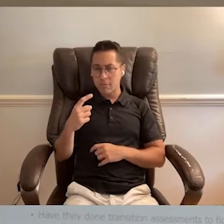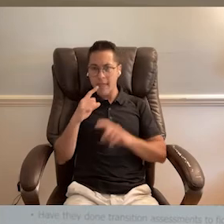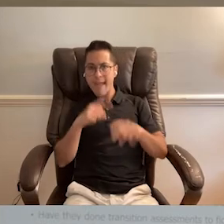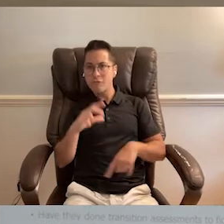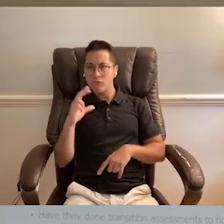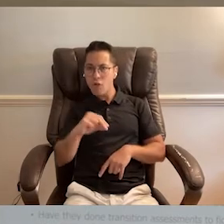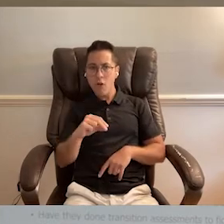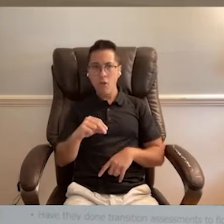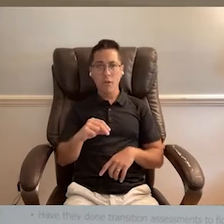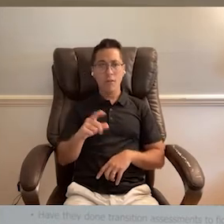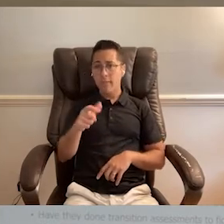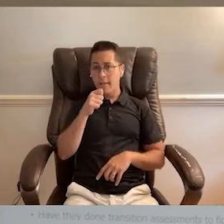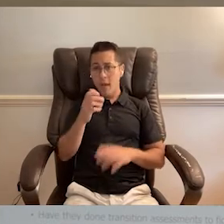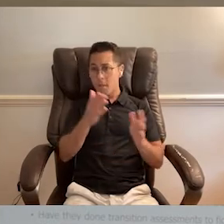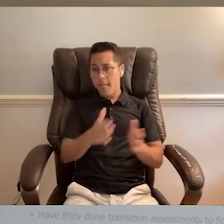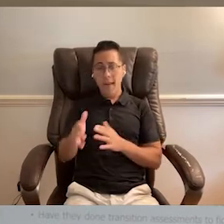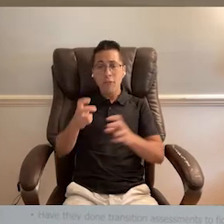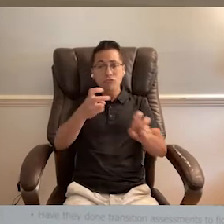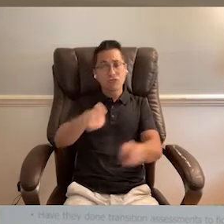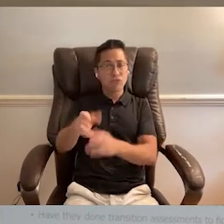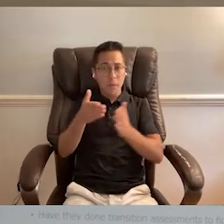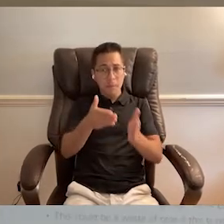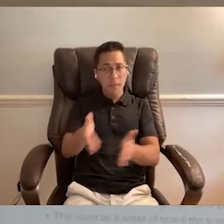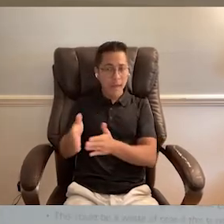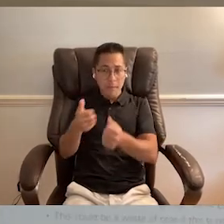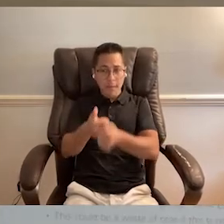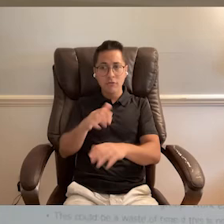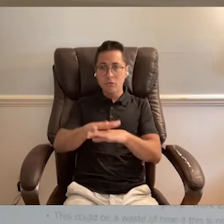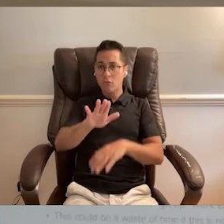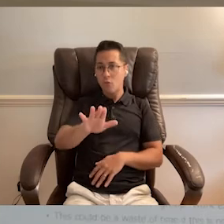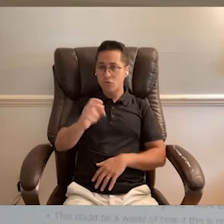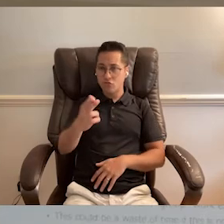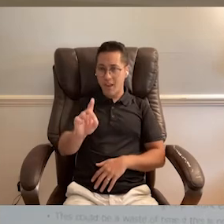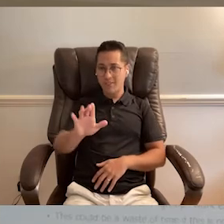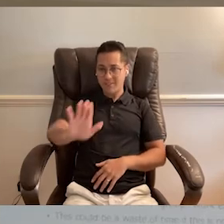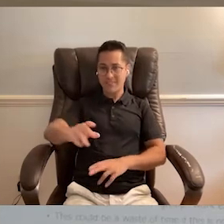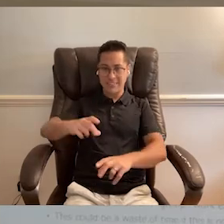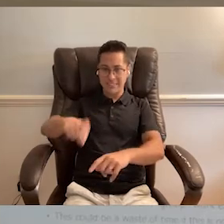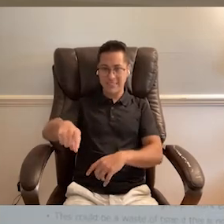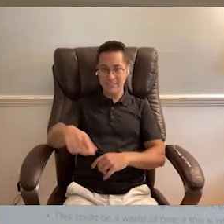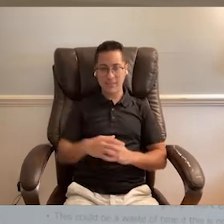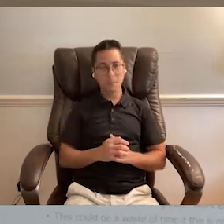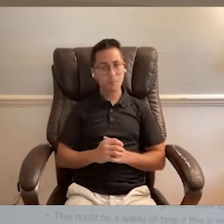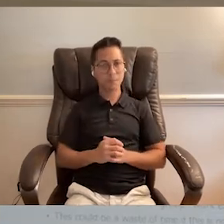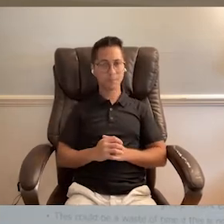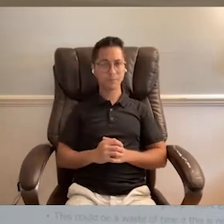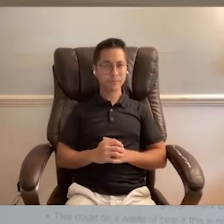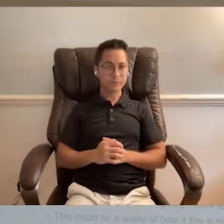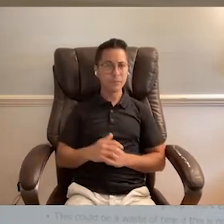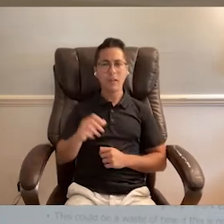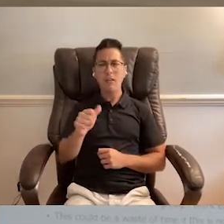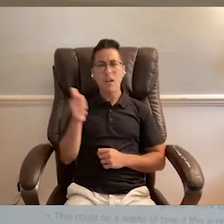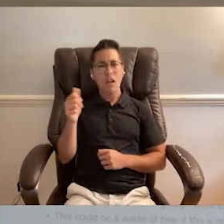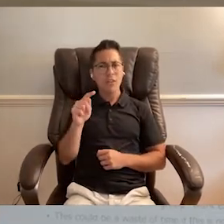the transition plan based on your child's needs. A couple of other tips. If your